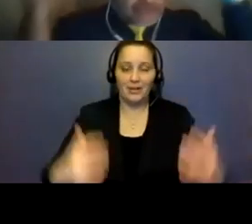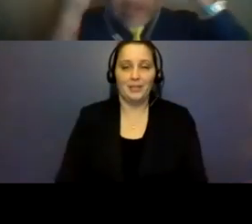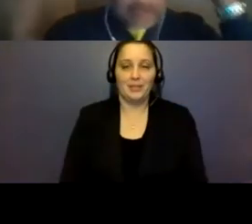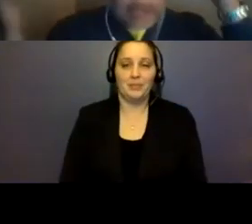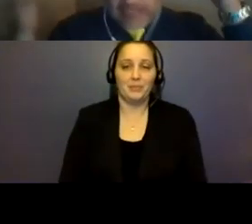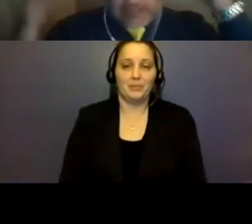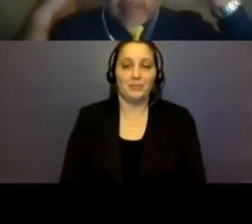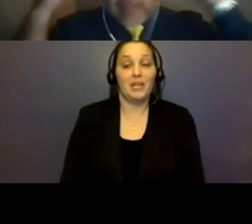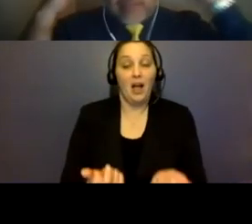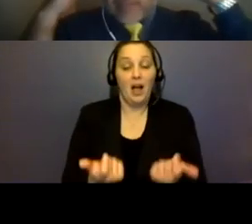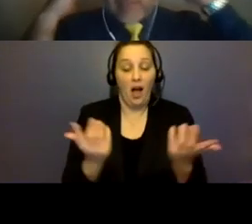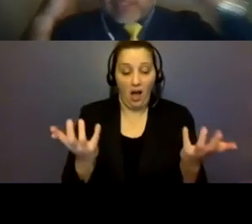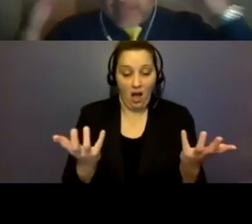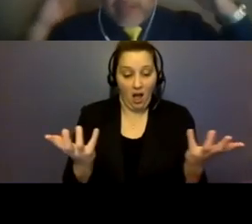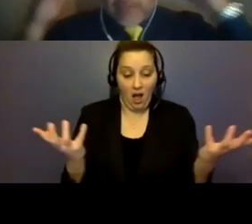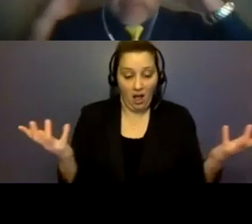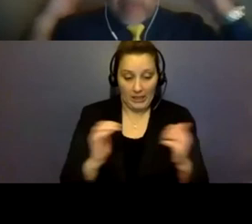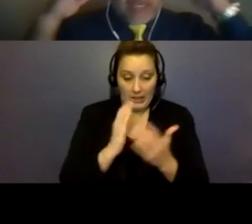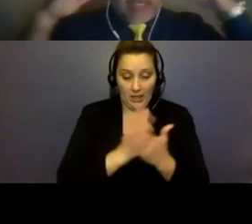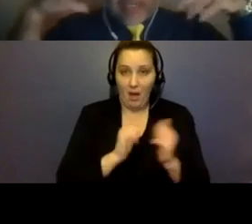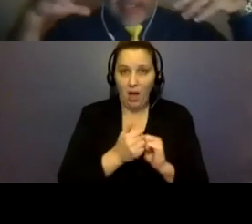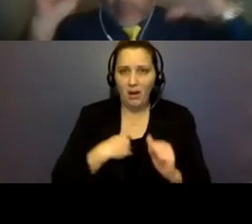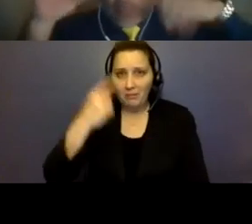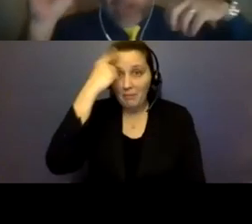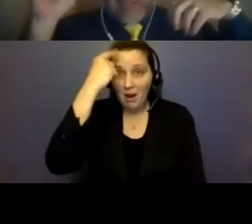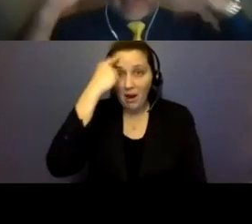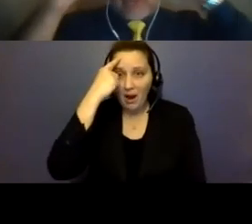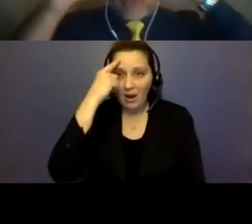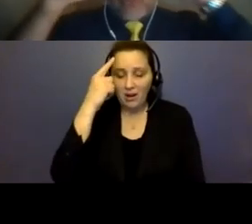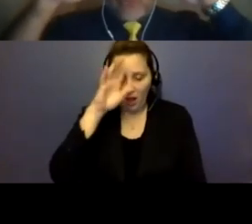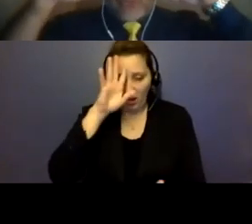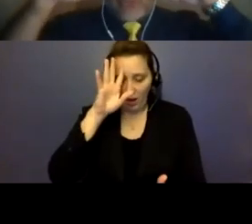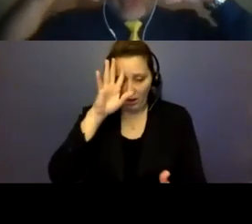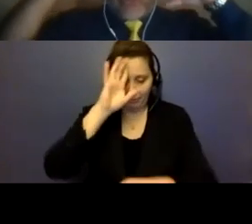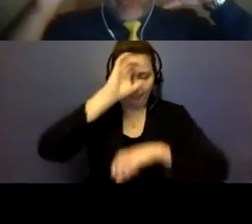So I created that. I somehow in my mind I got wired